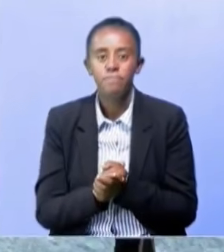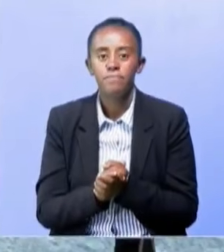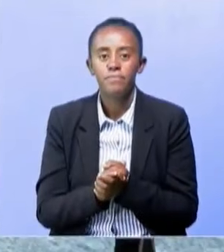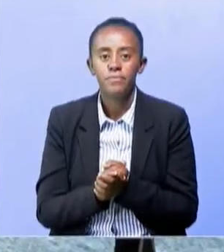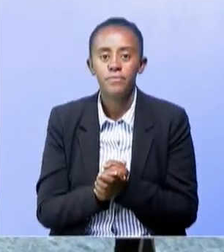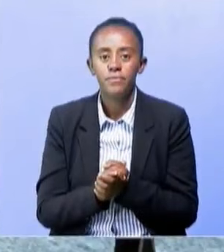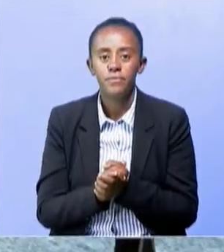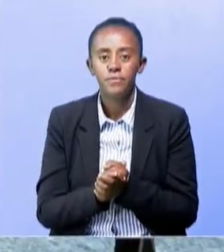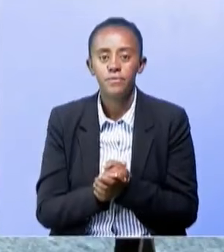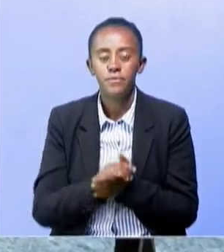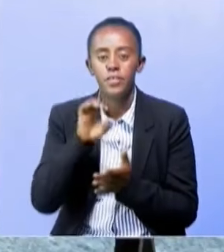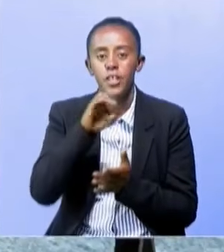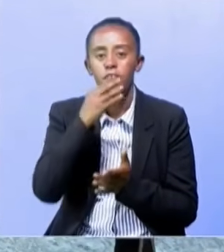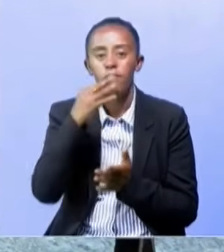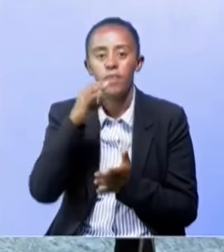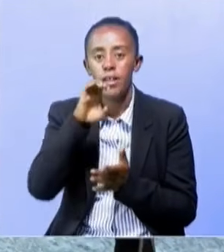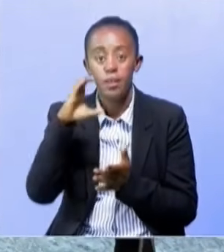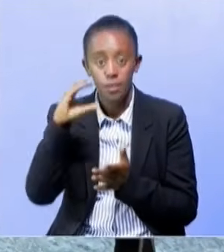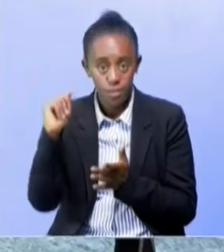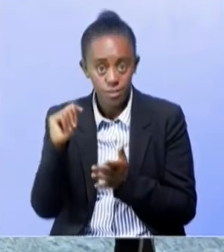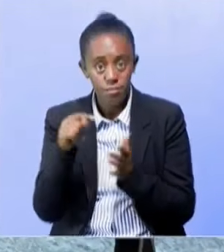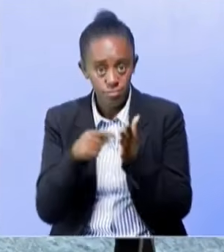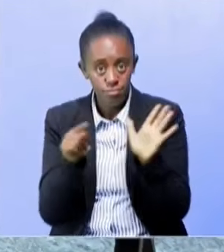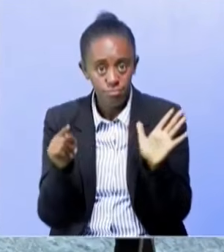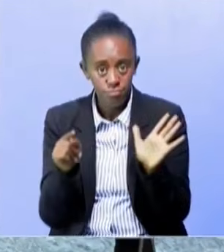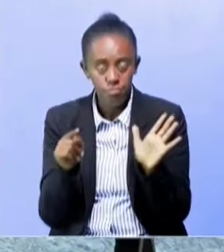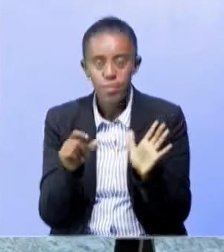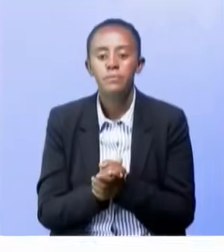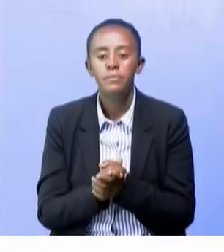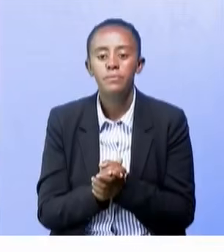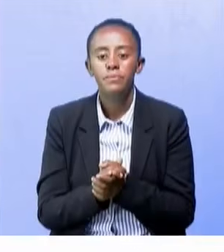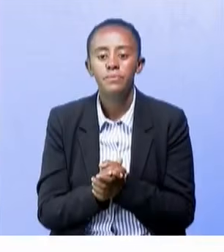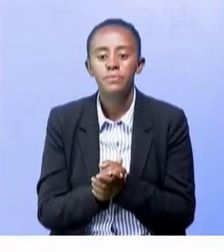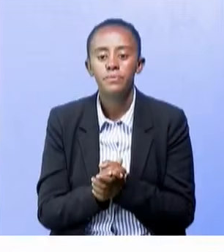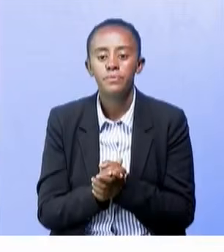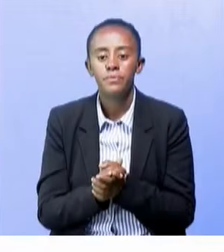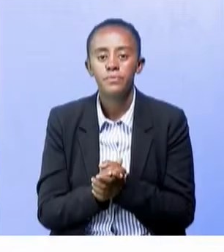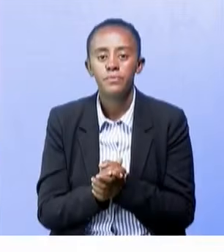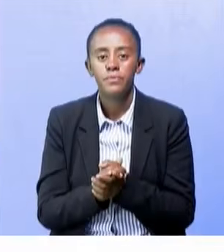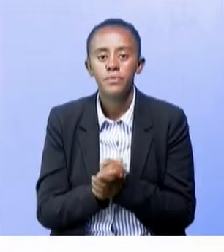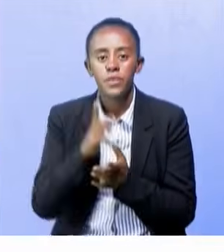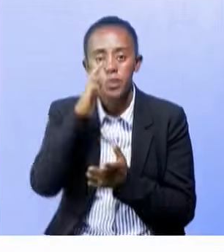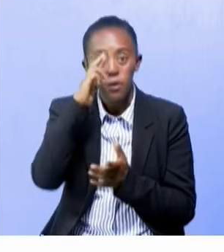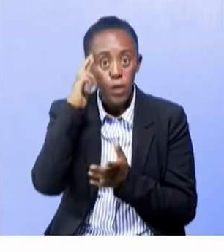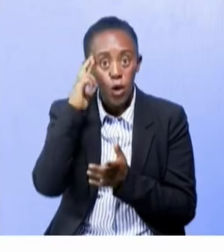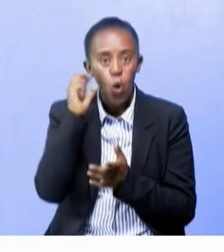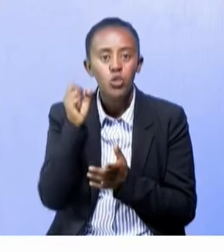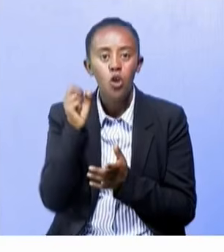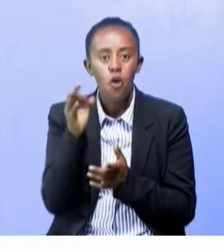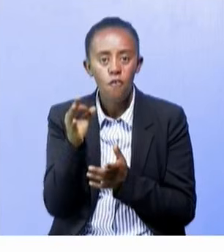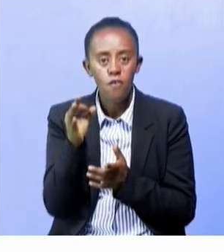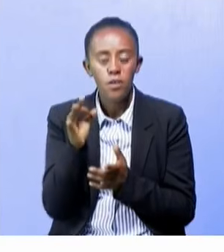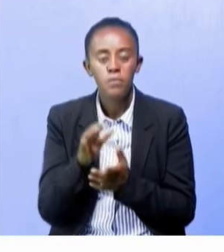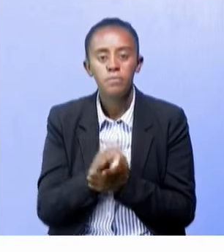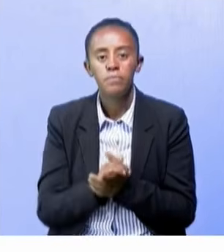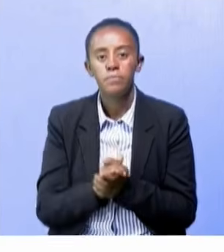The effect. Is it clear? Another example. Because of